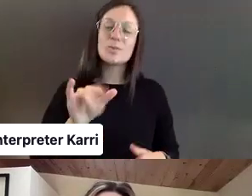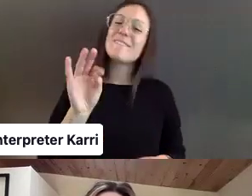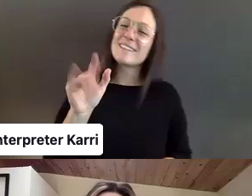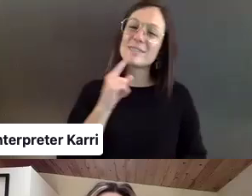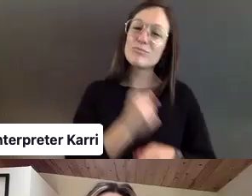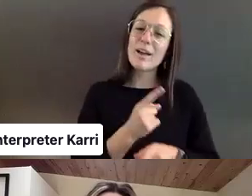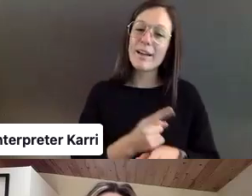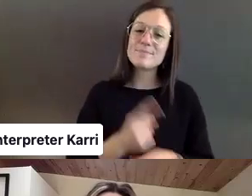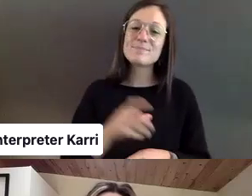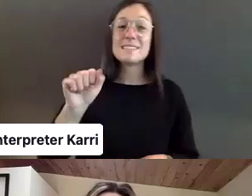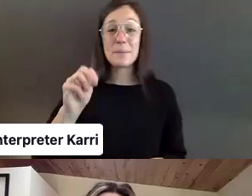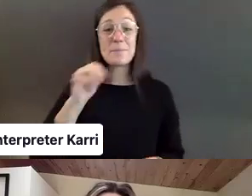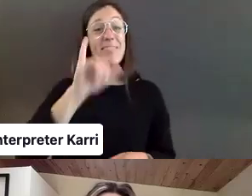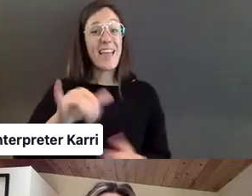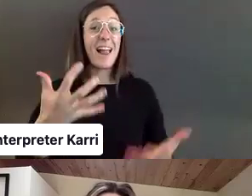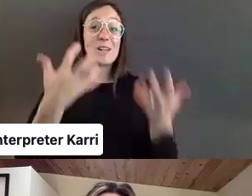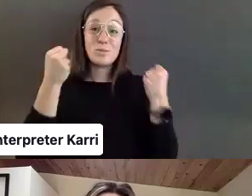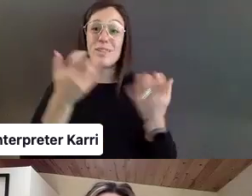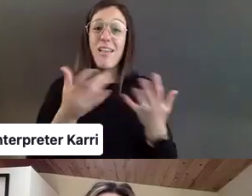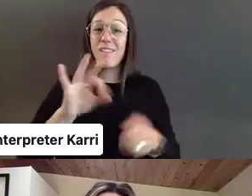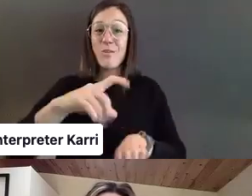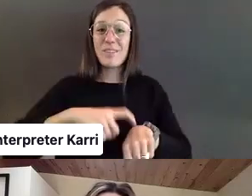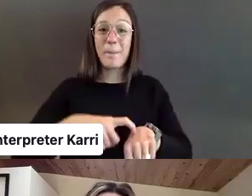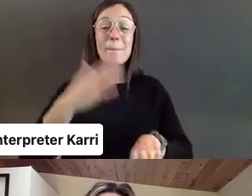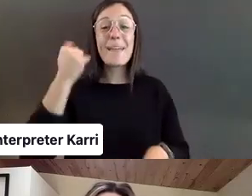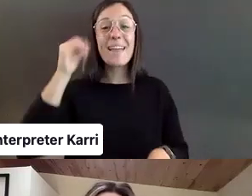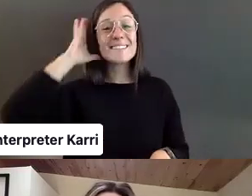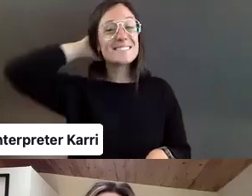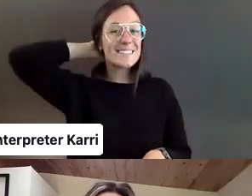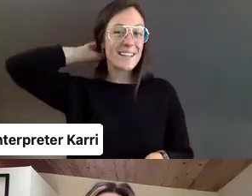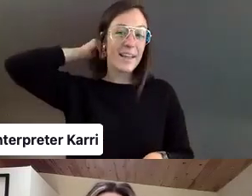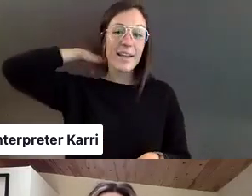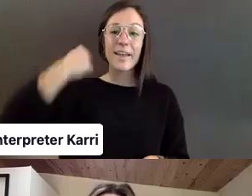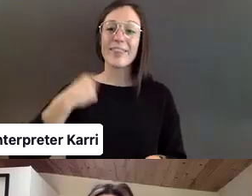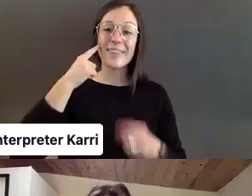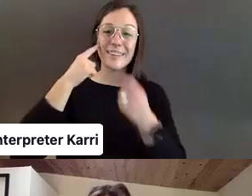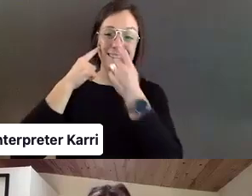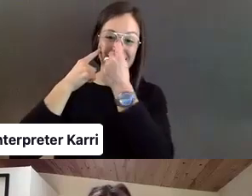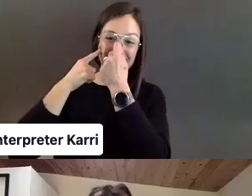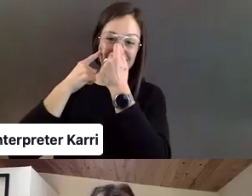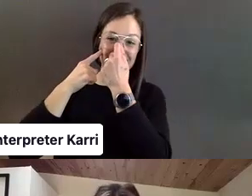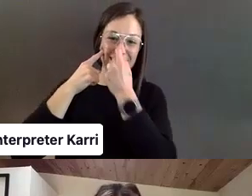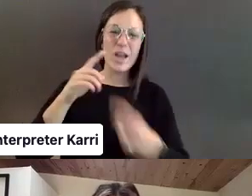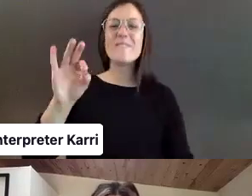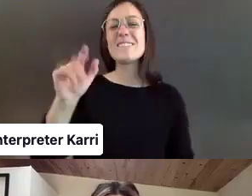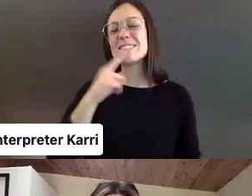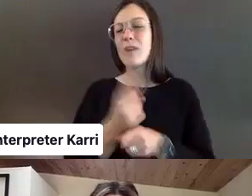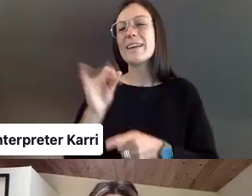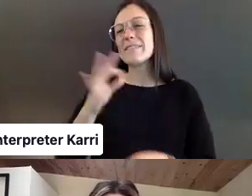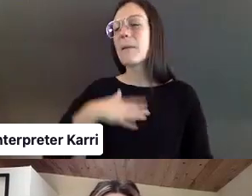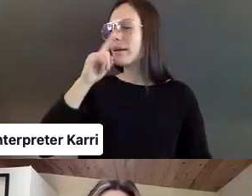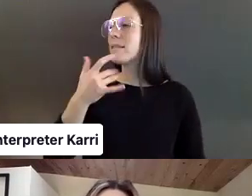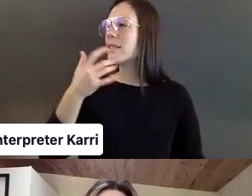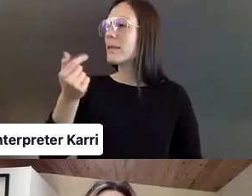And that takes up a huge percentage of your time, because I think that true. If I had older kids, I probably